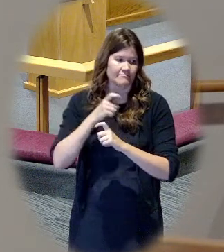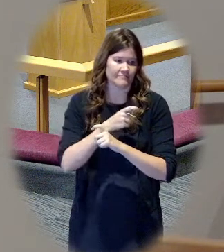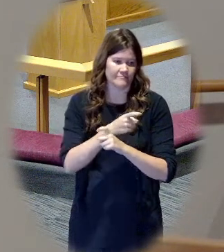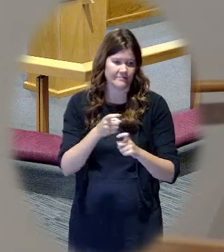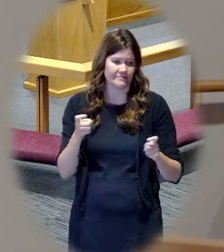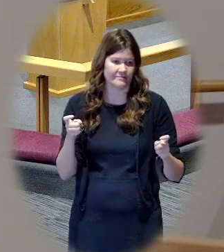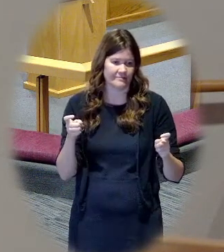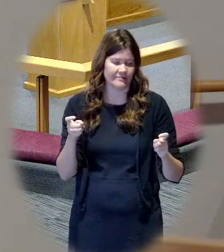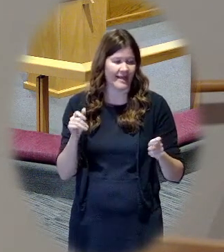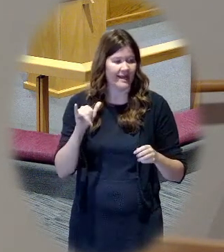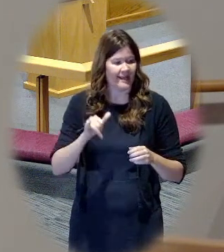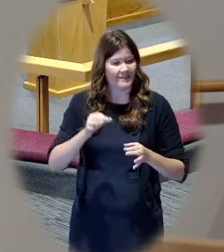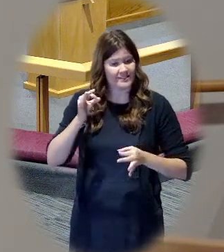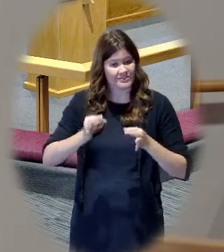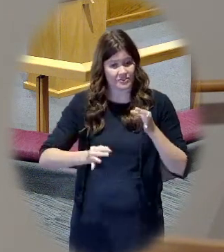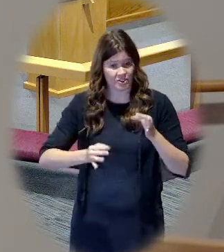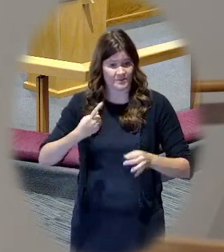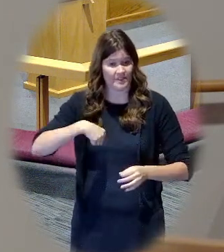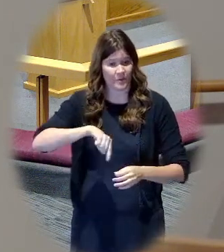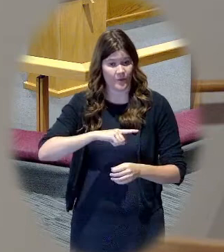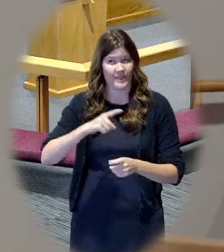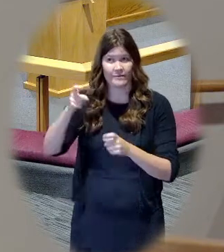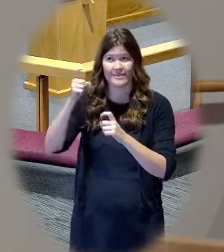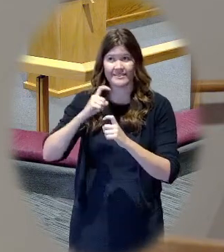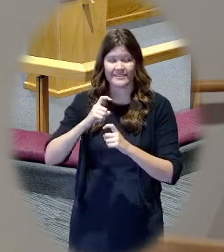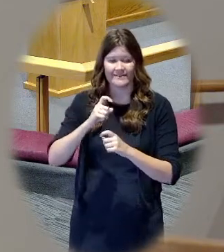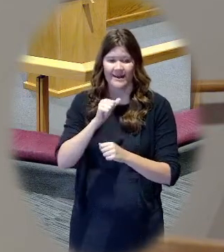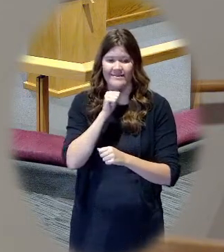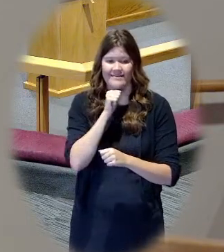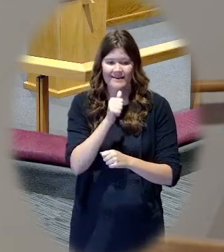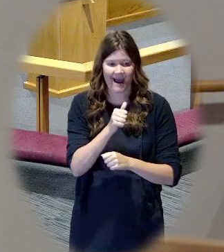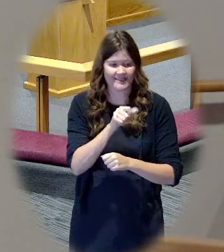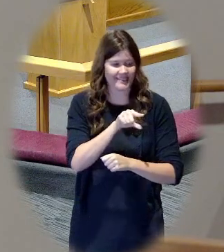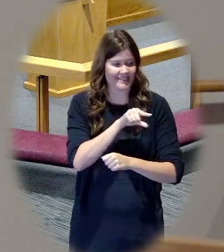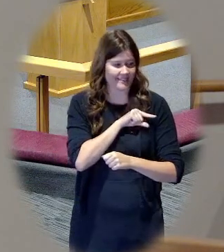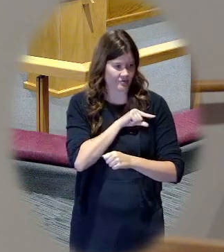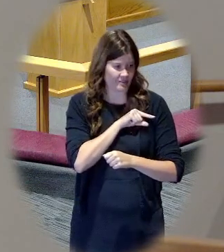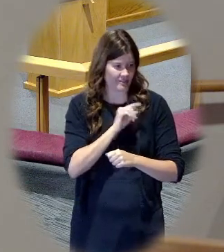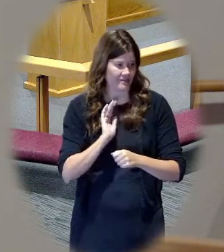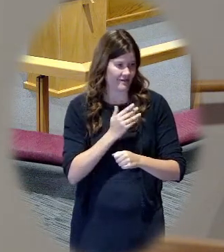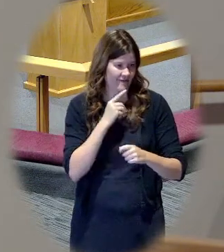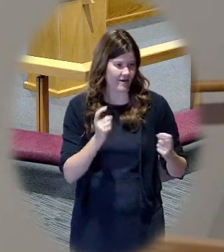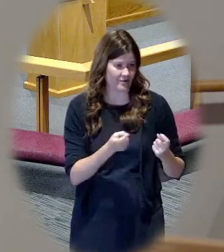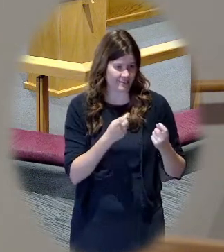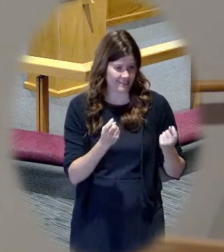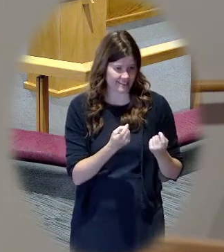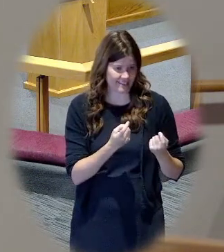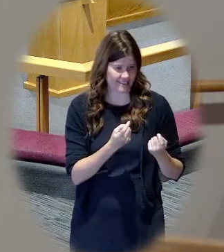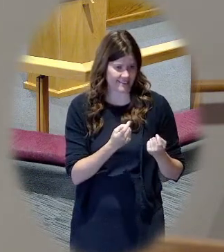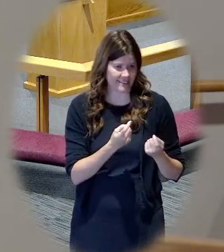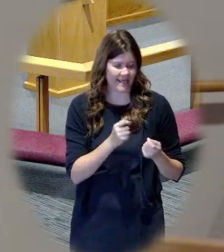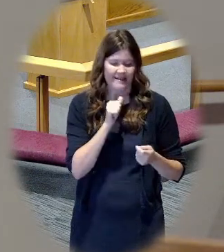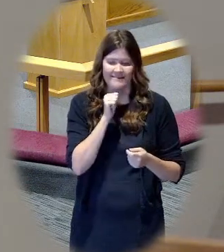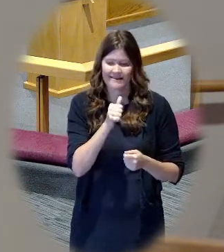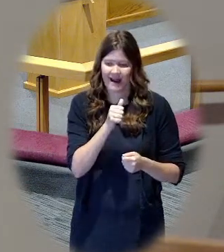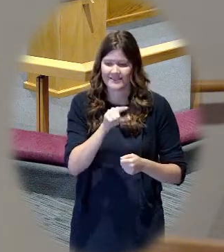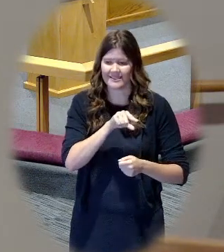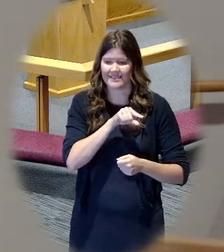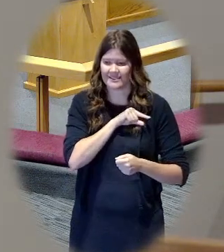And that's the judgment we receive. Not guilty of our sin. Not guilty of